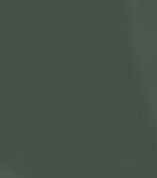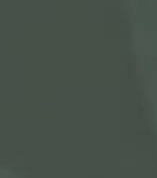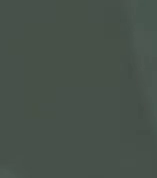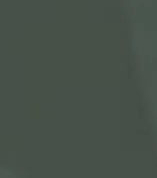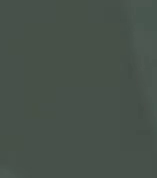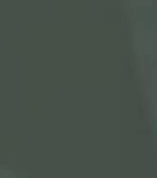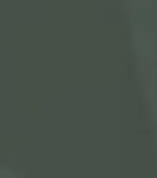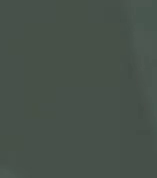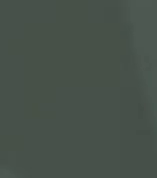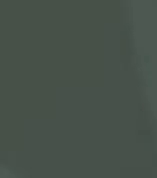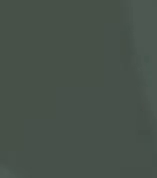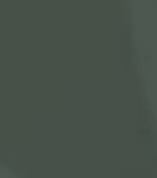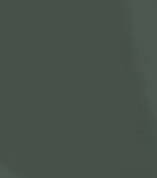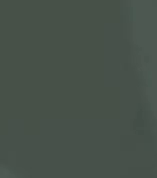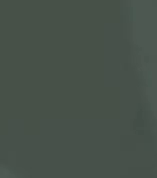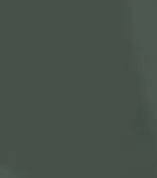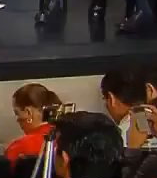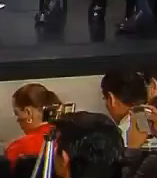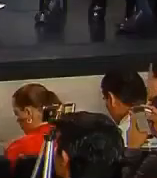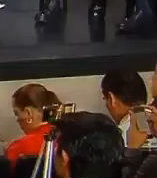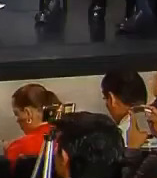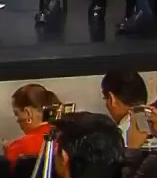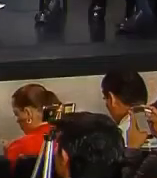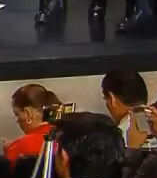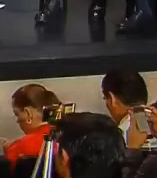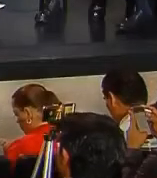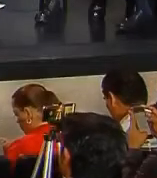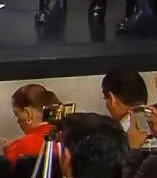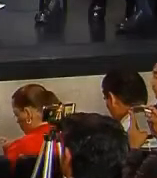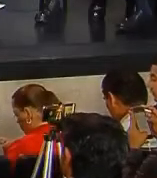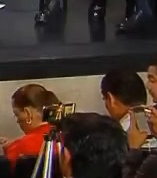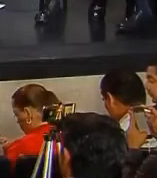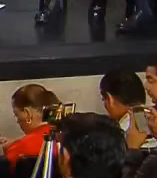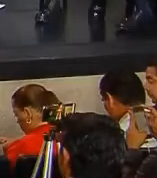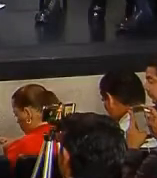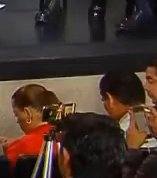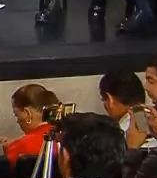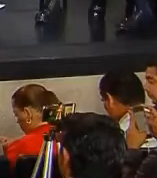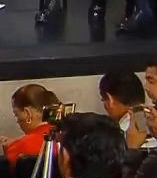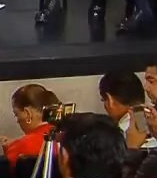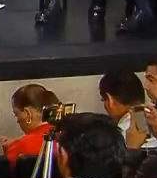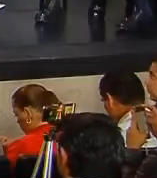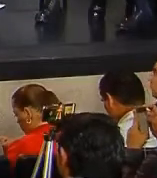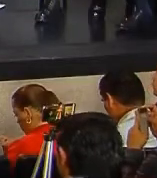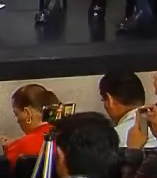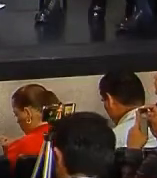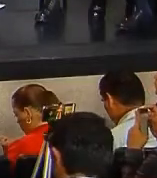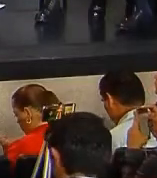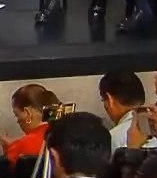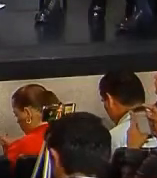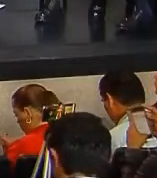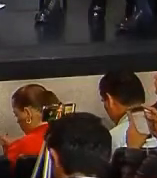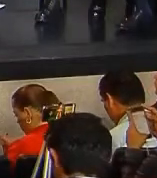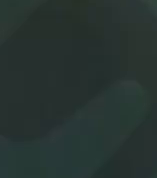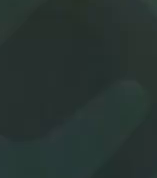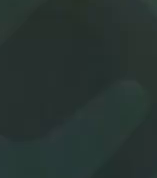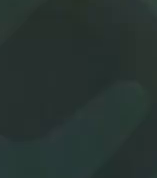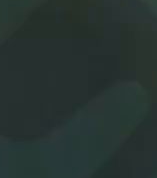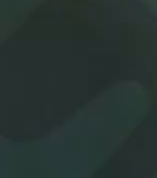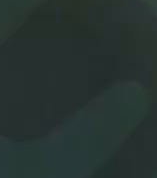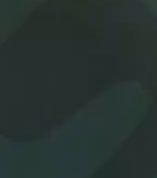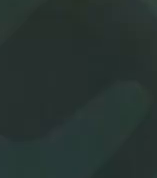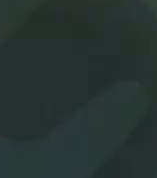south país. and in the north of the Estamos country. contando, We're count, incluso en el norte, help con el apoyo de counting empresarios, with the support